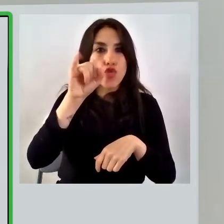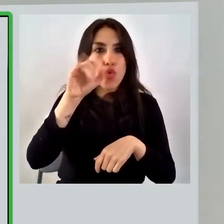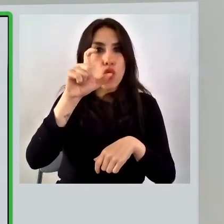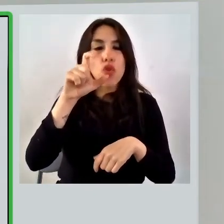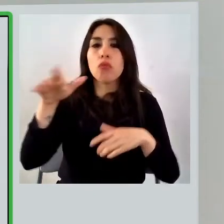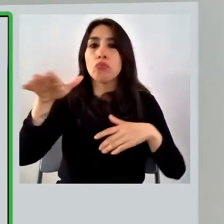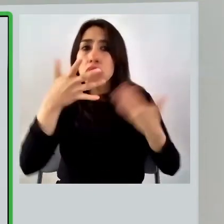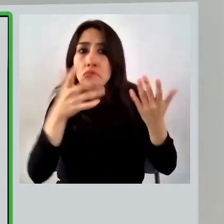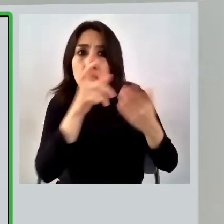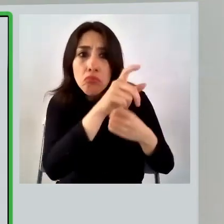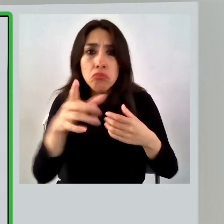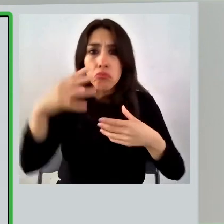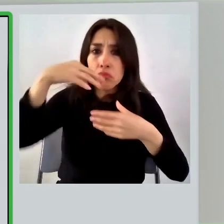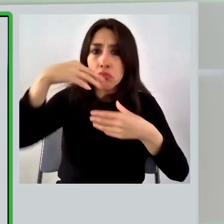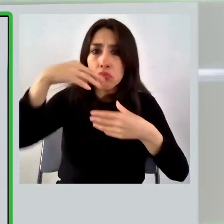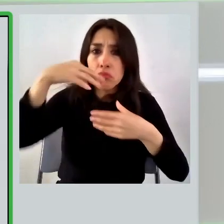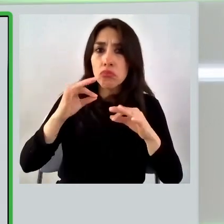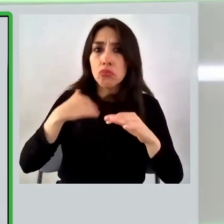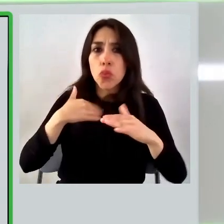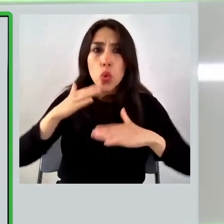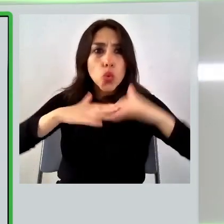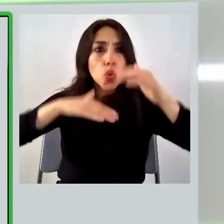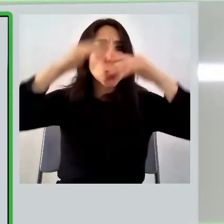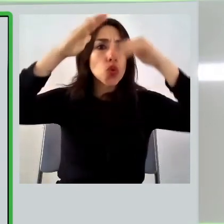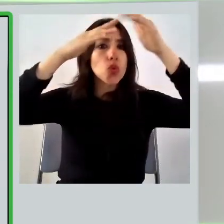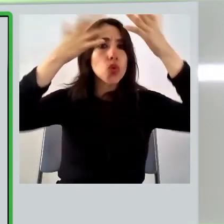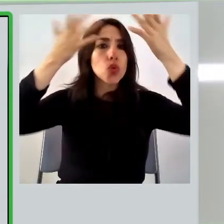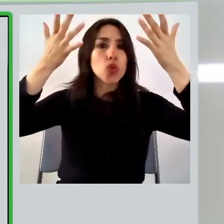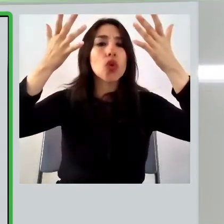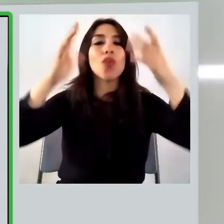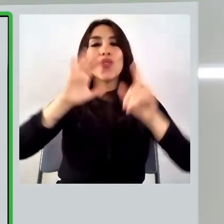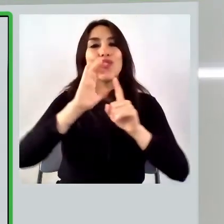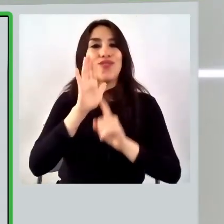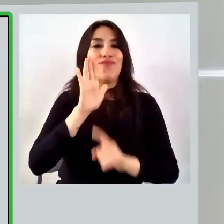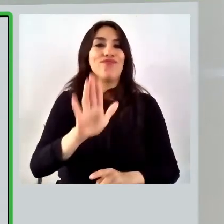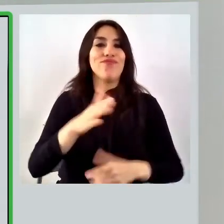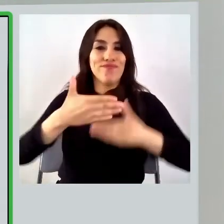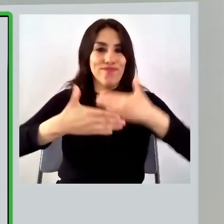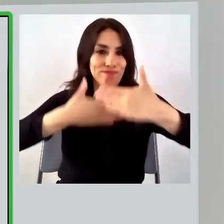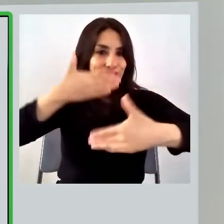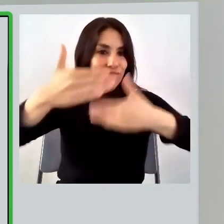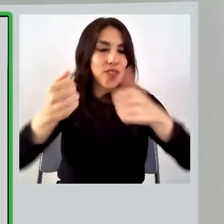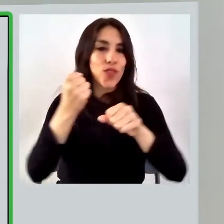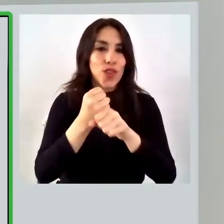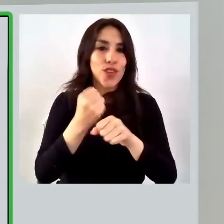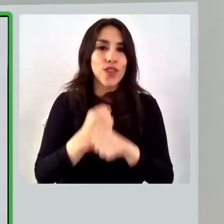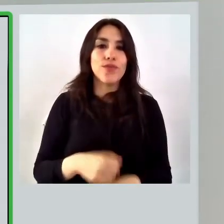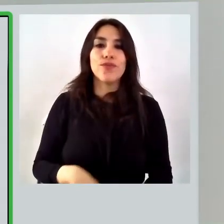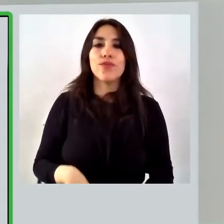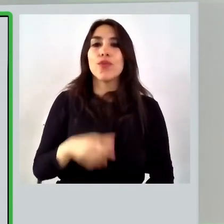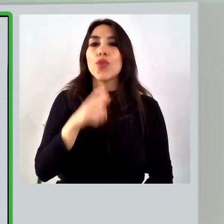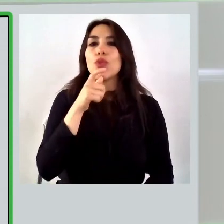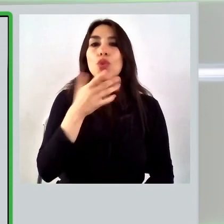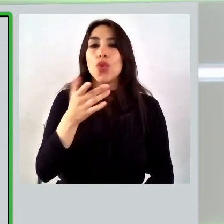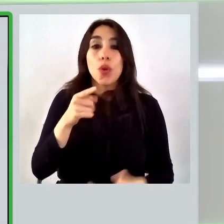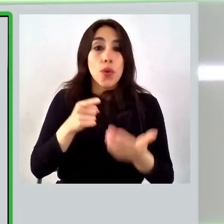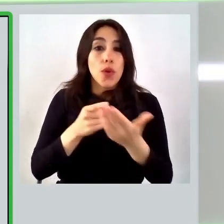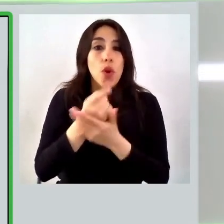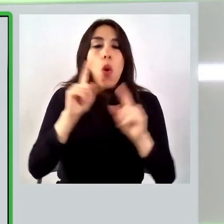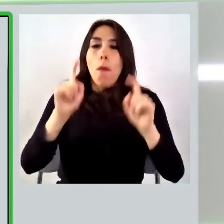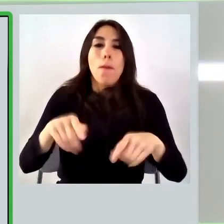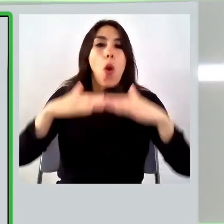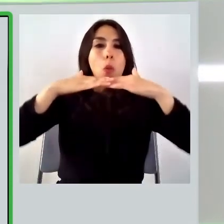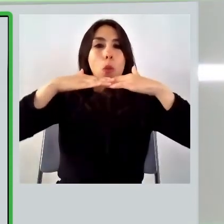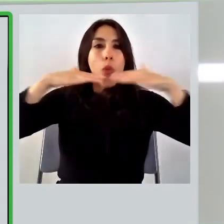thrive, presenting a tremendous opportunity. After all, what may be necessary for